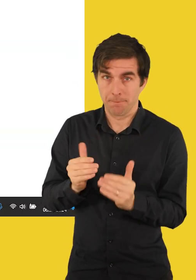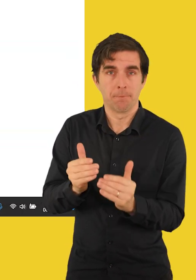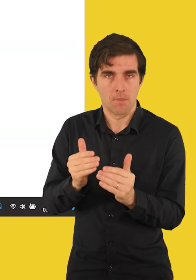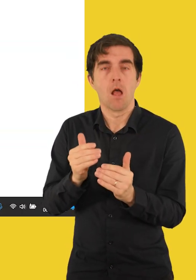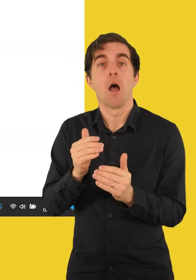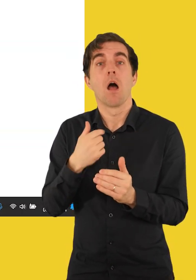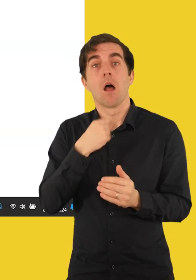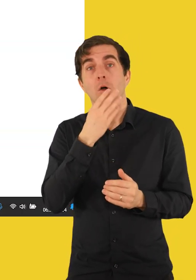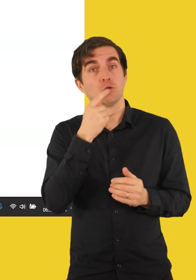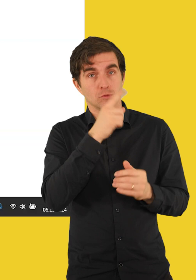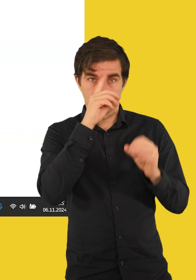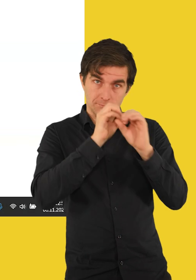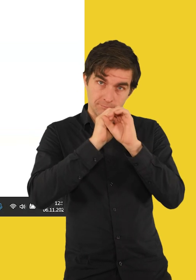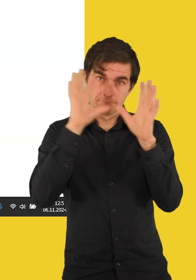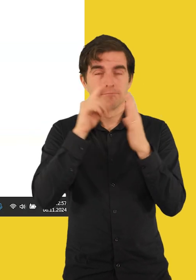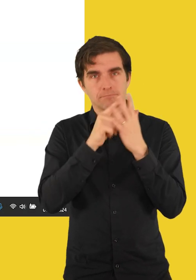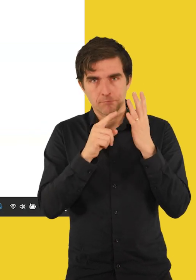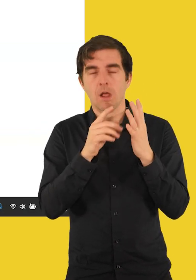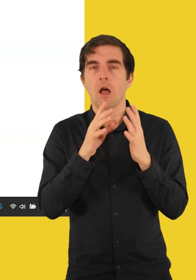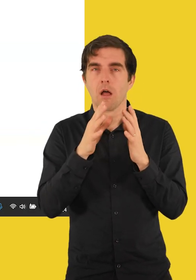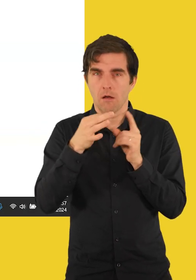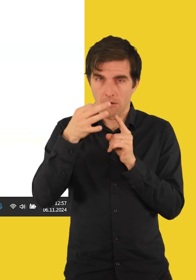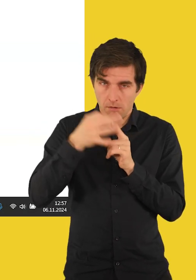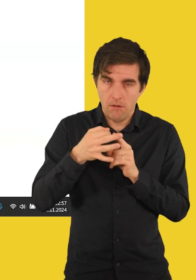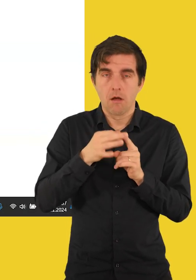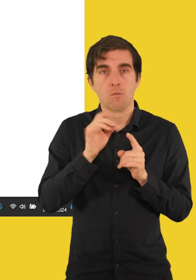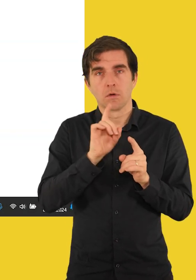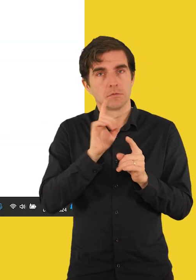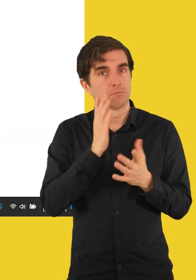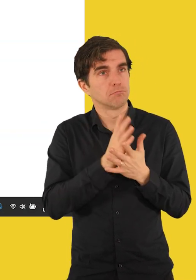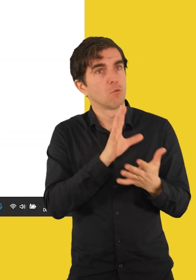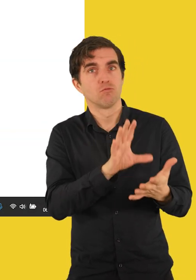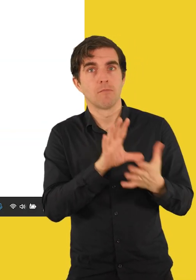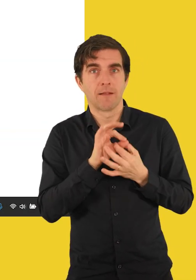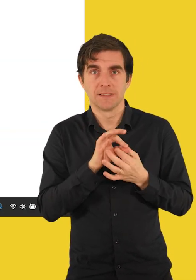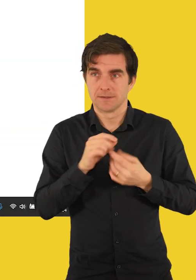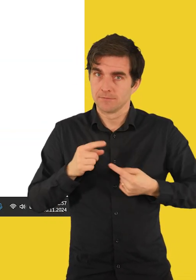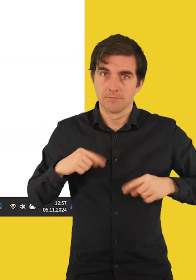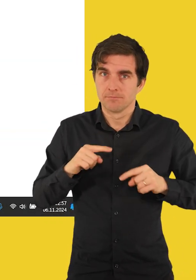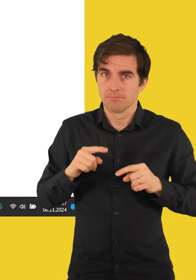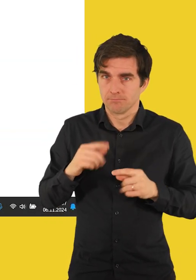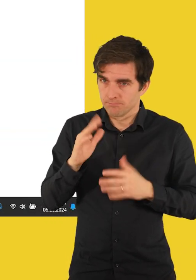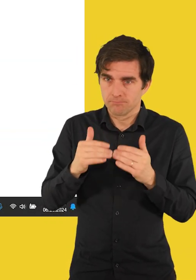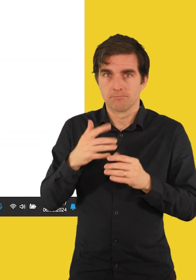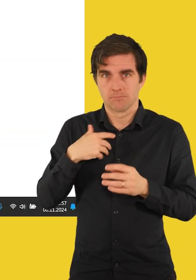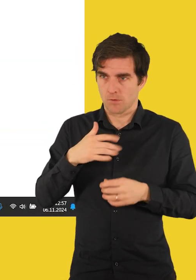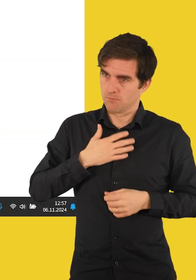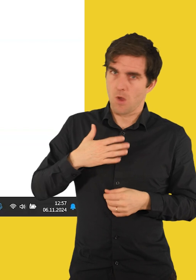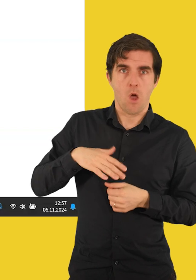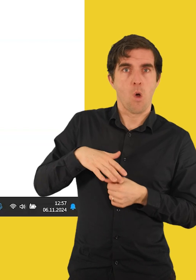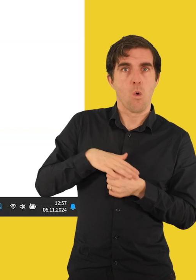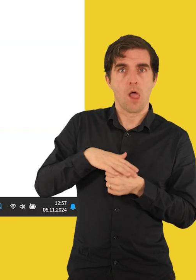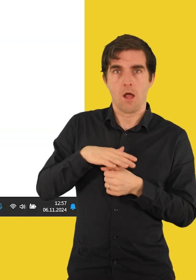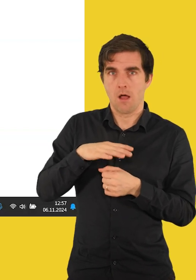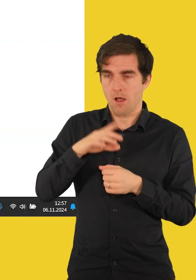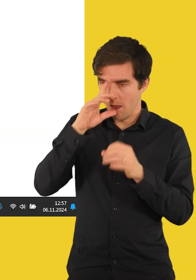of the Doughnut and looked at the ones that are specifically relevant to our